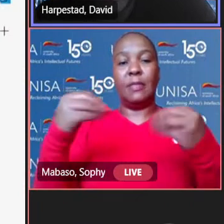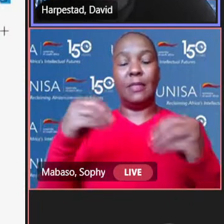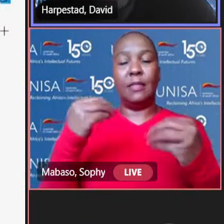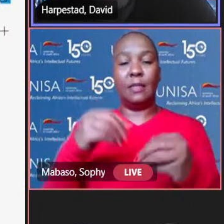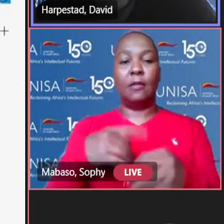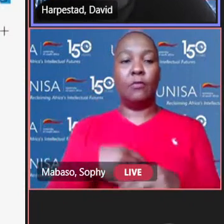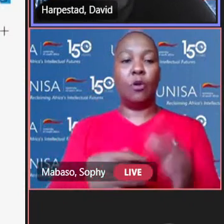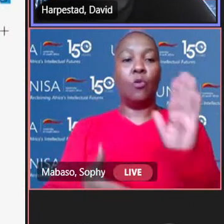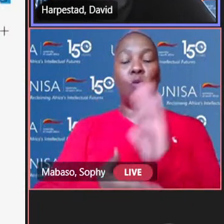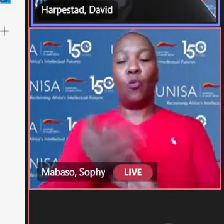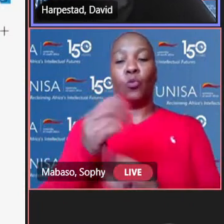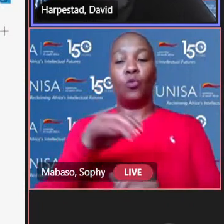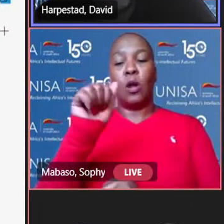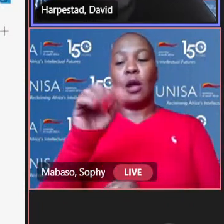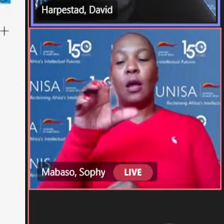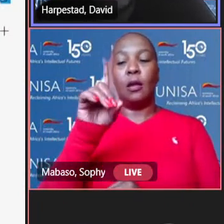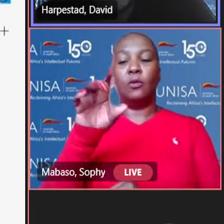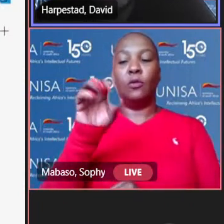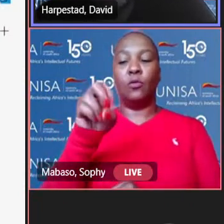website. So it's